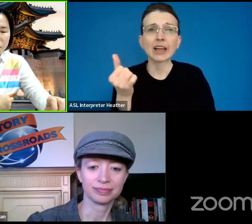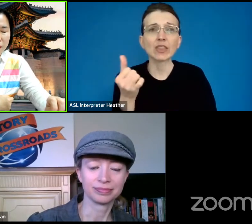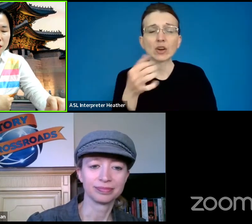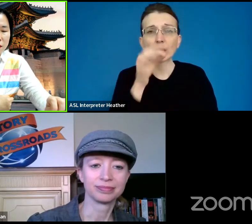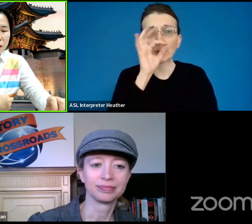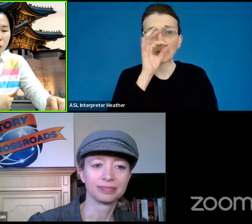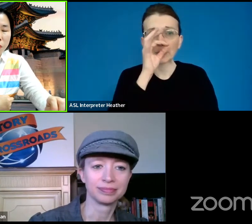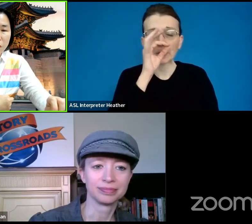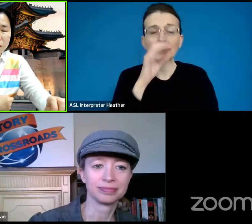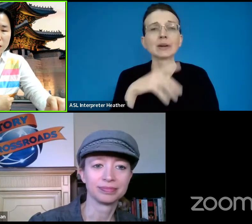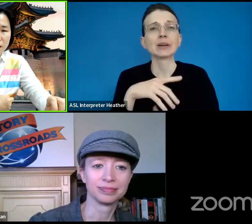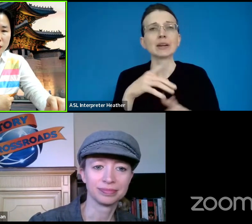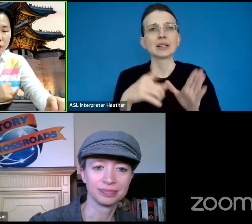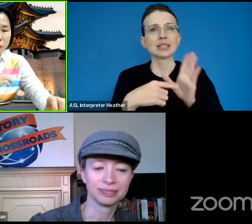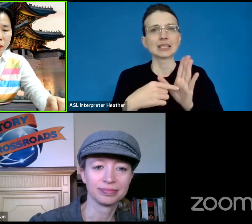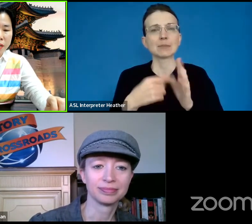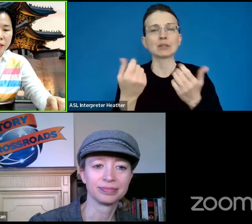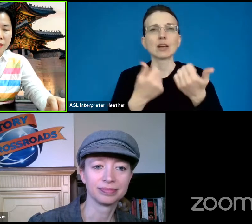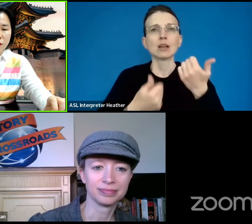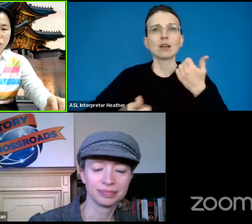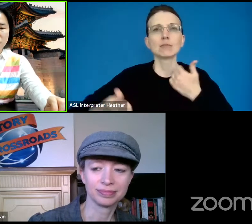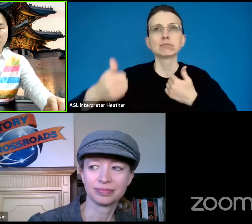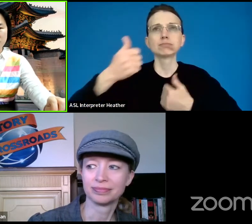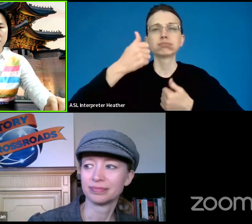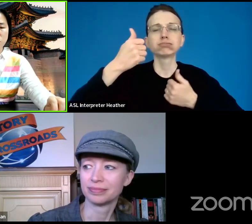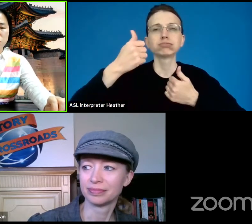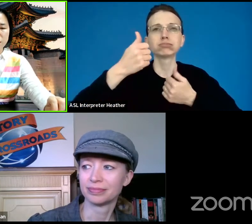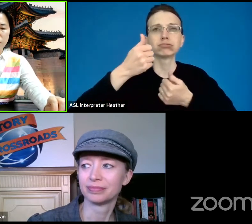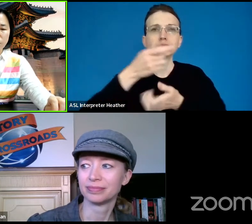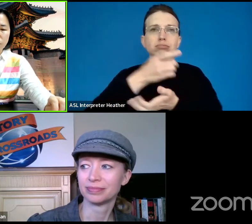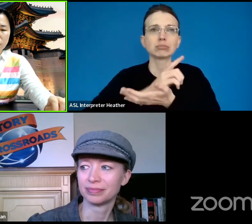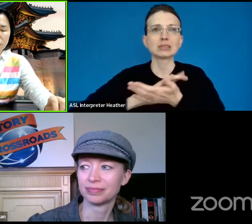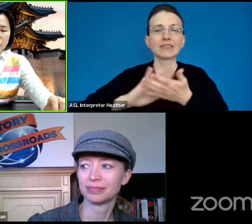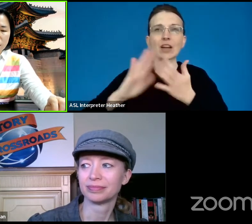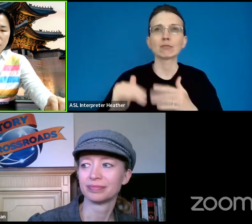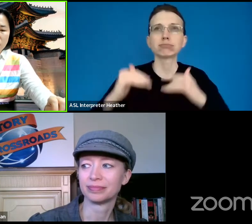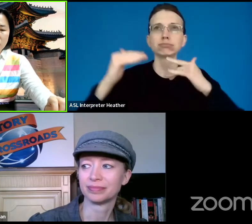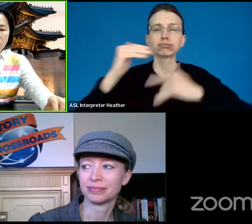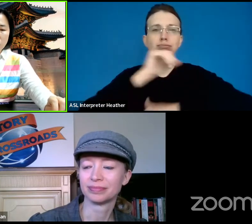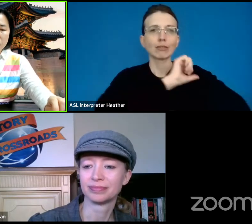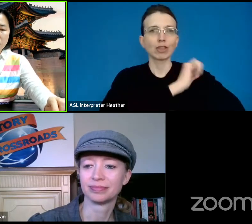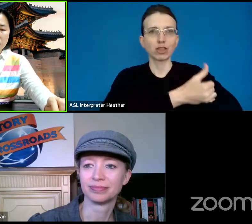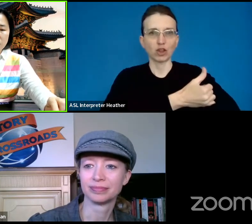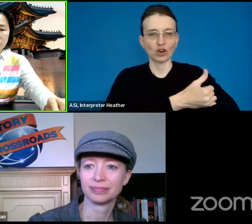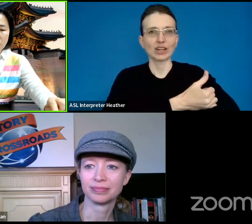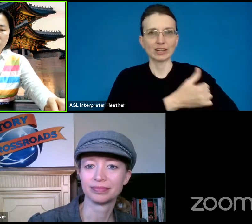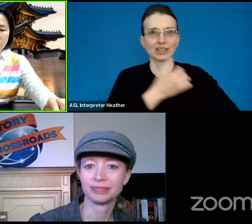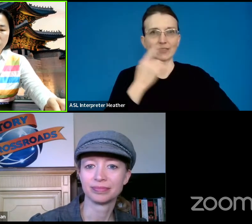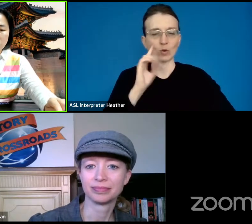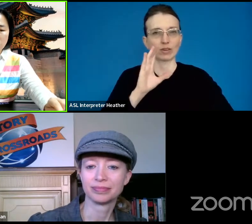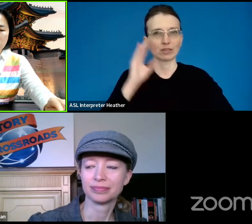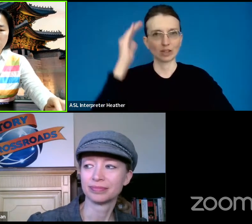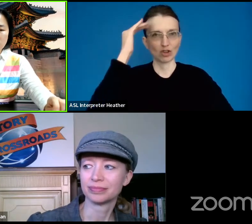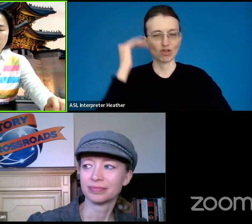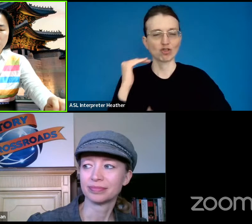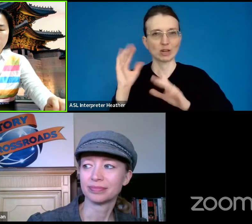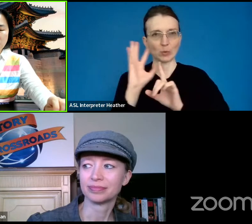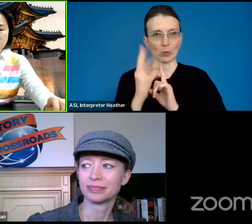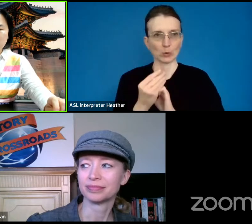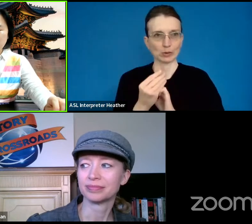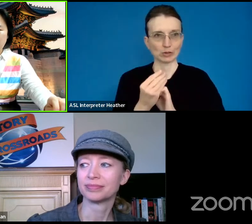transcendental divinity and authority in Korean and Chinese culture. In Korean